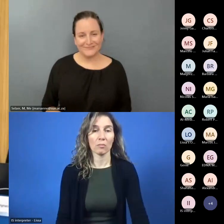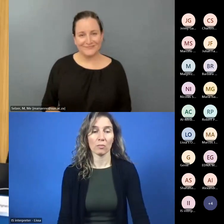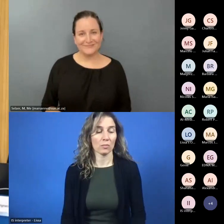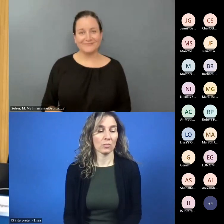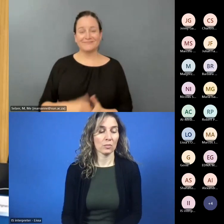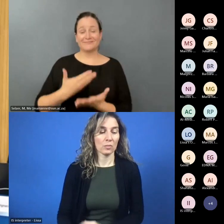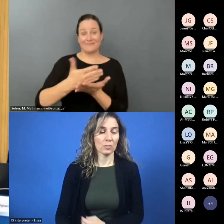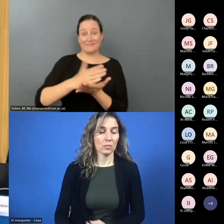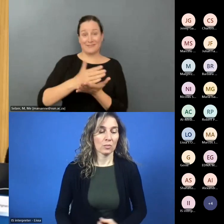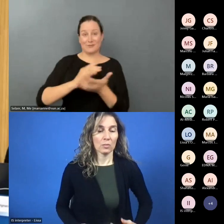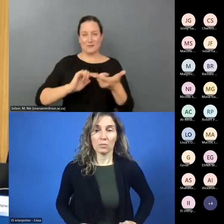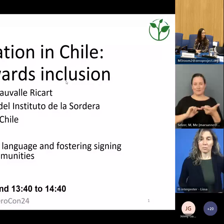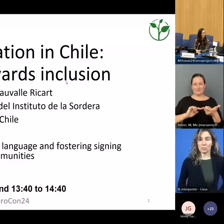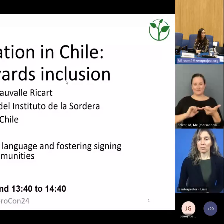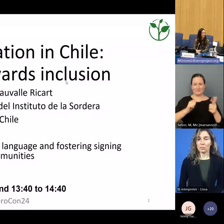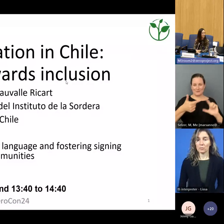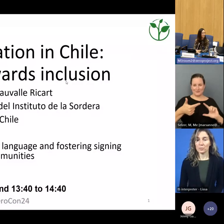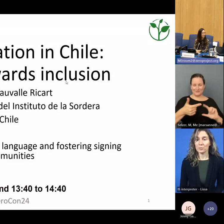Thank you, Lydia.